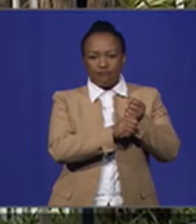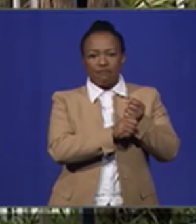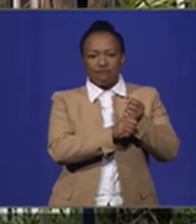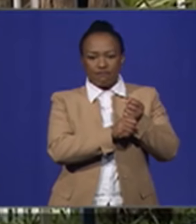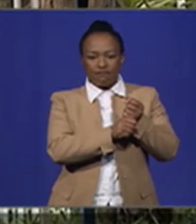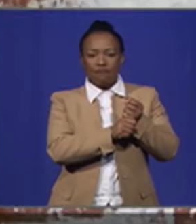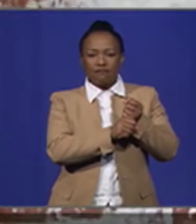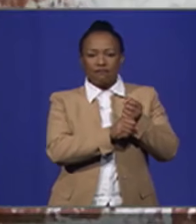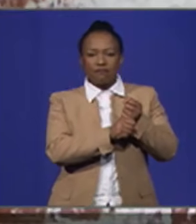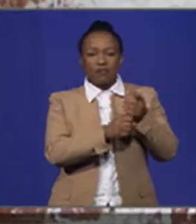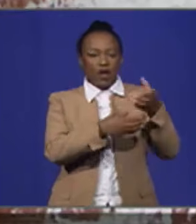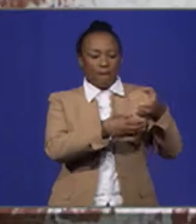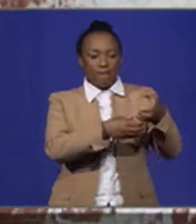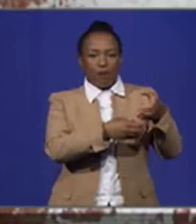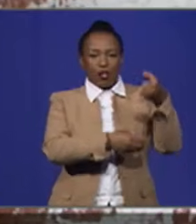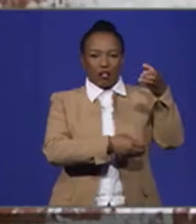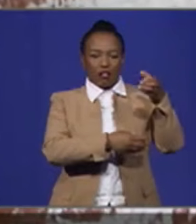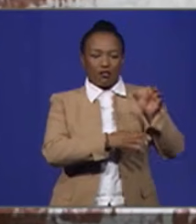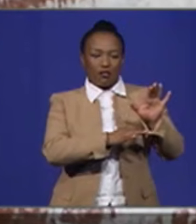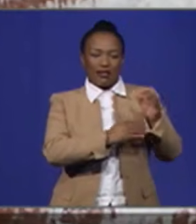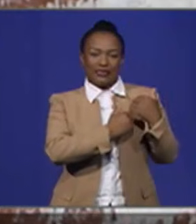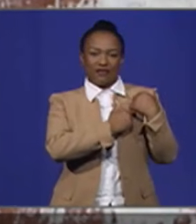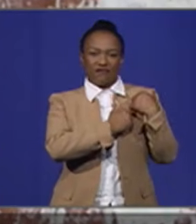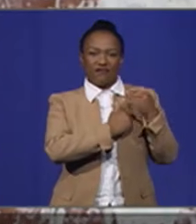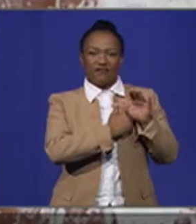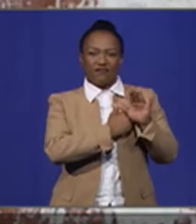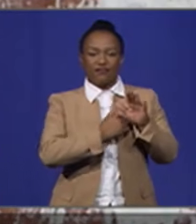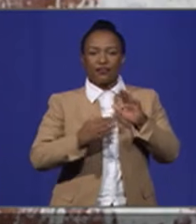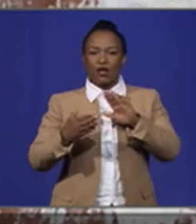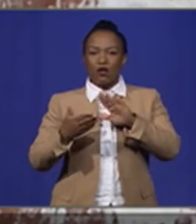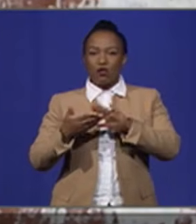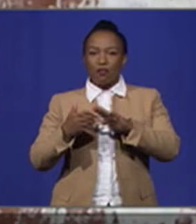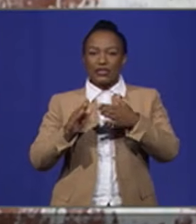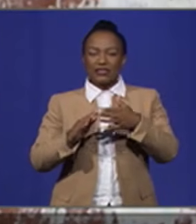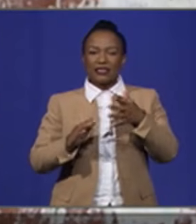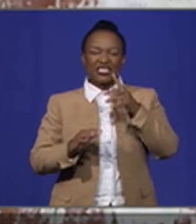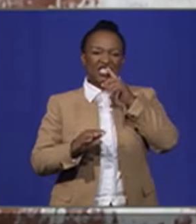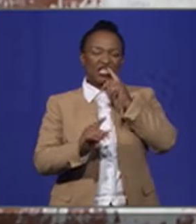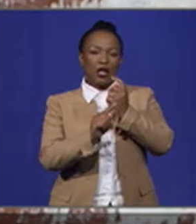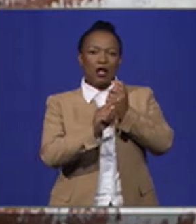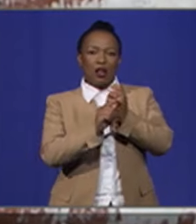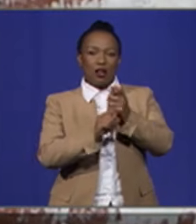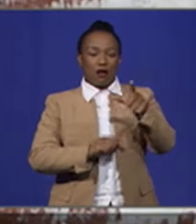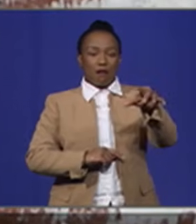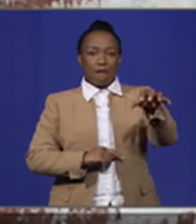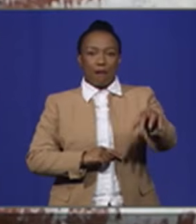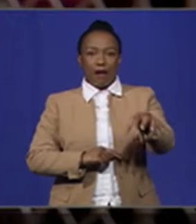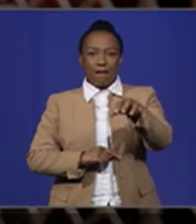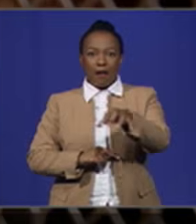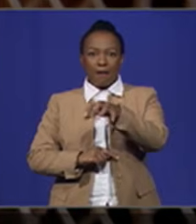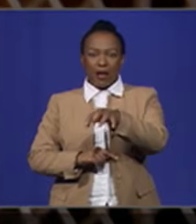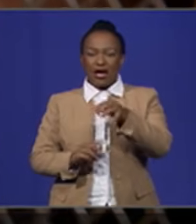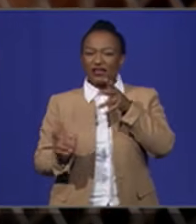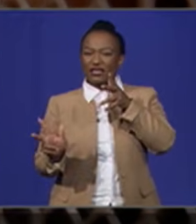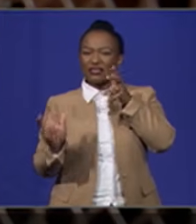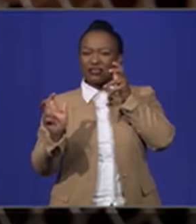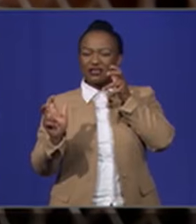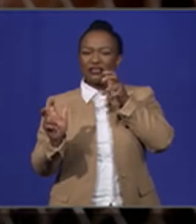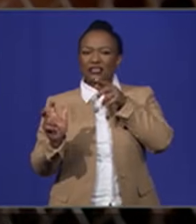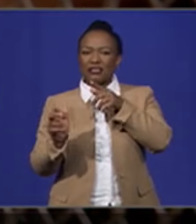portable bottles. Baagi kwa mafelong a baipei ba utlwalelwa ke manokonoko a ditlhwatlhwa tse di tlhatlogang